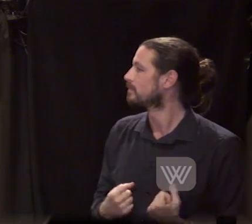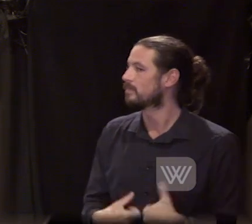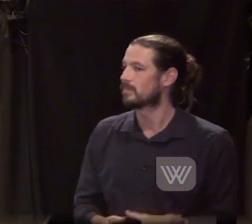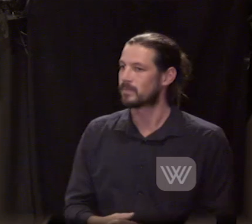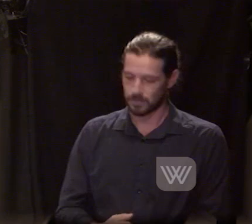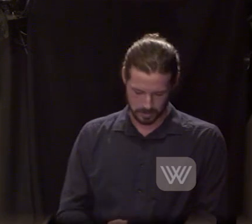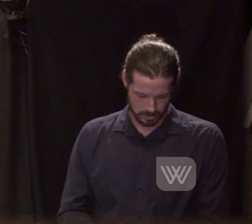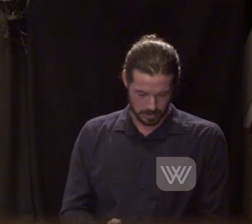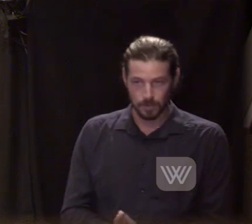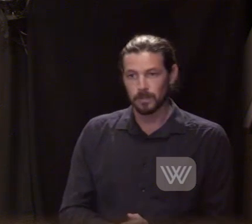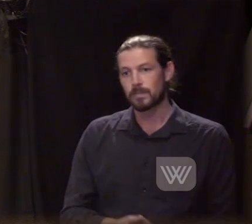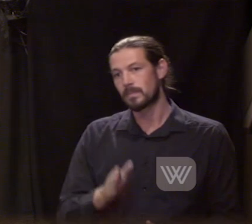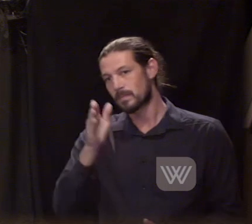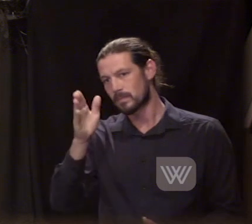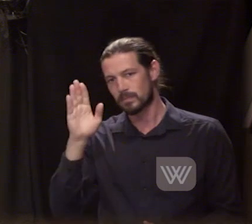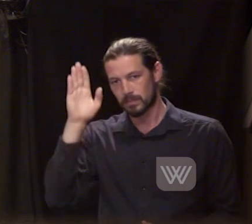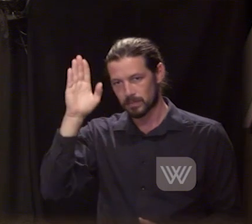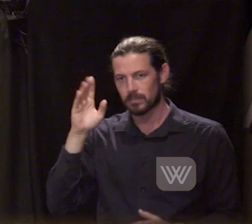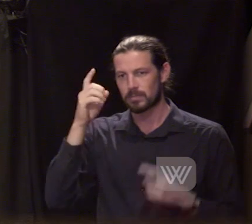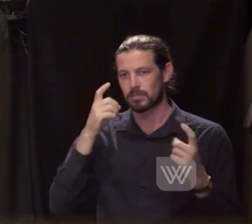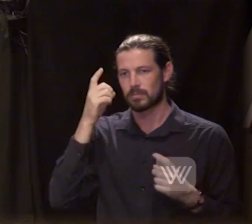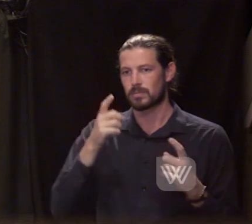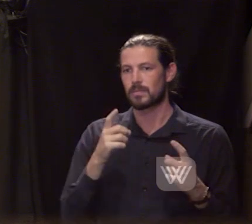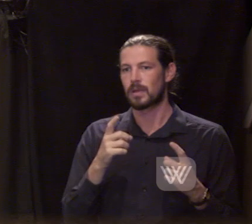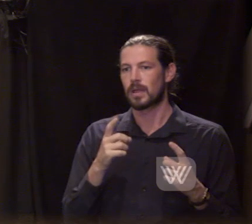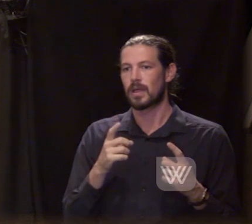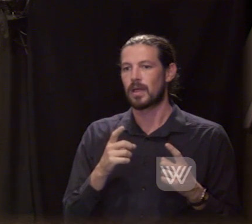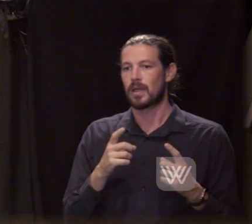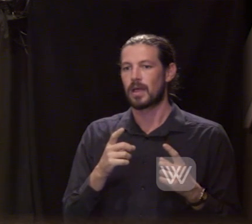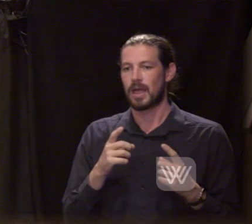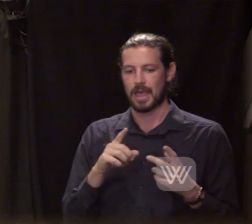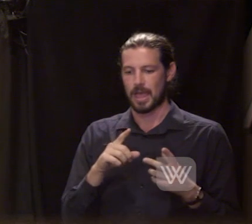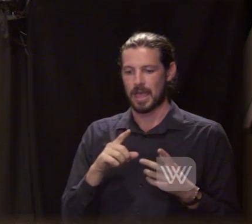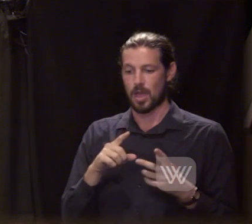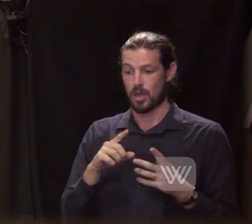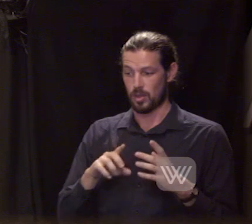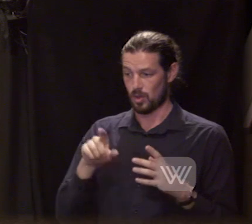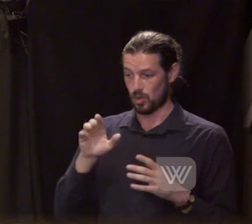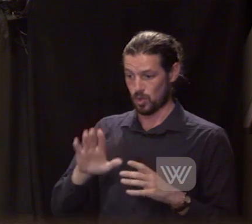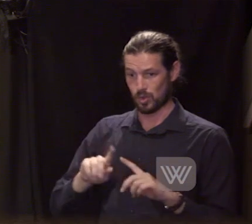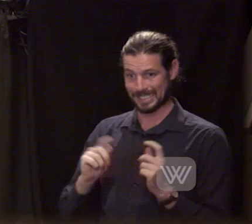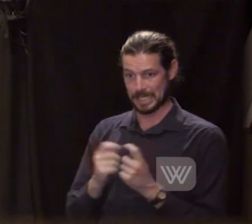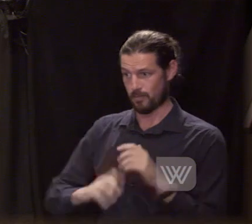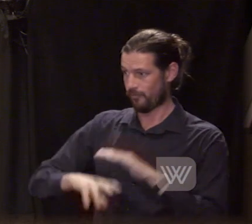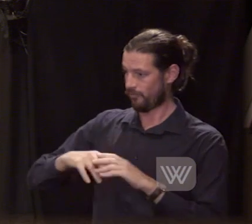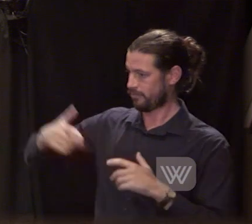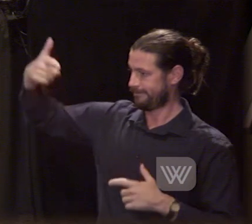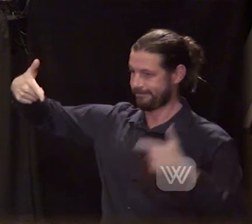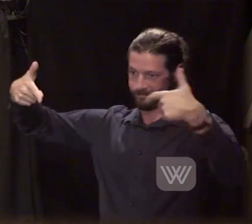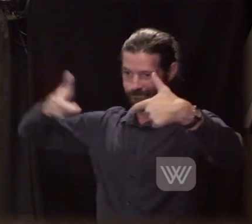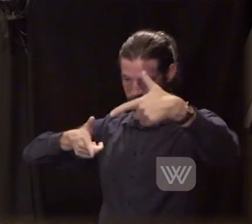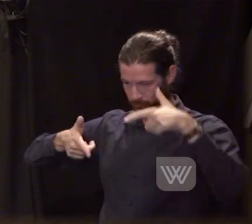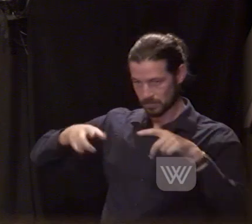I'm curious to what level your group was monitored and observed, and how you went about the psychology